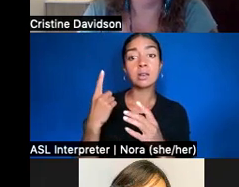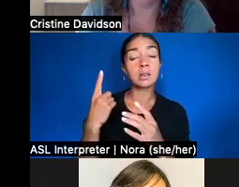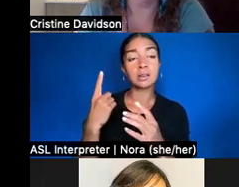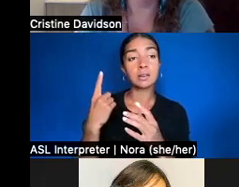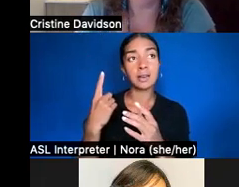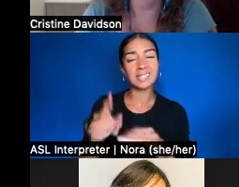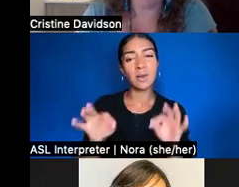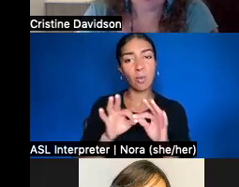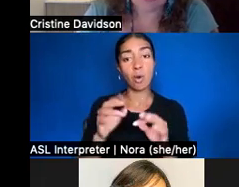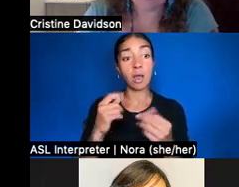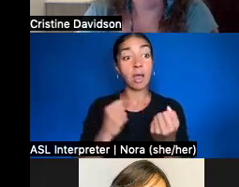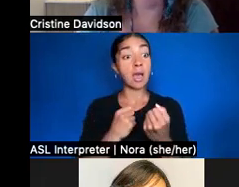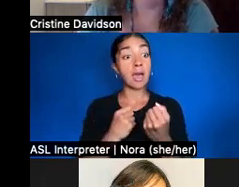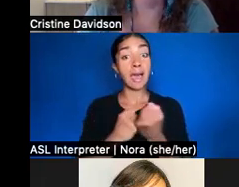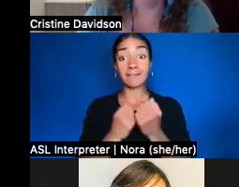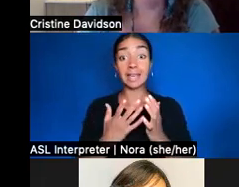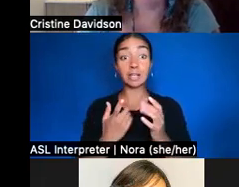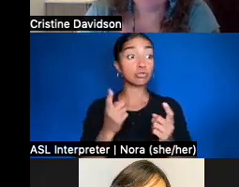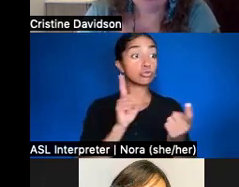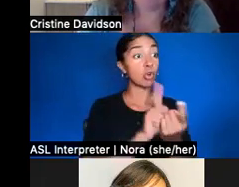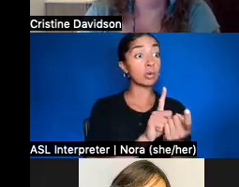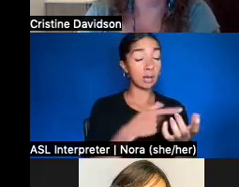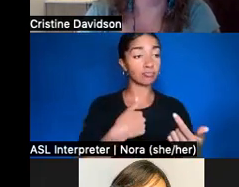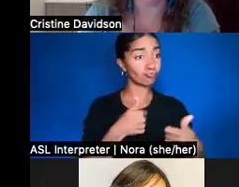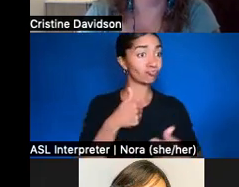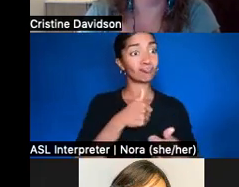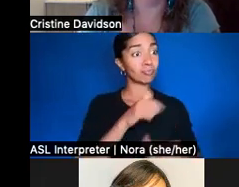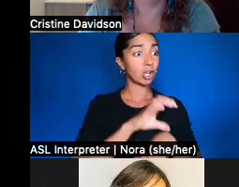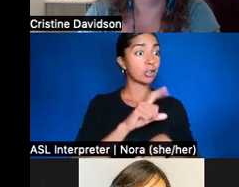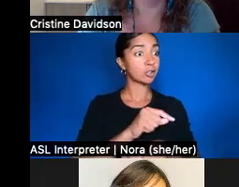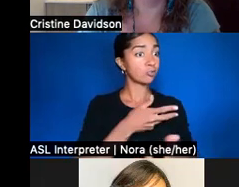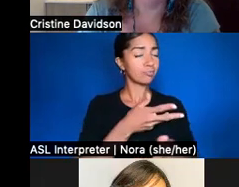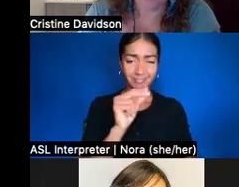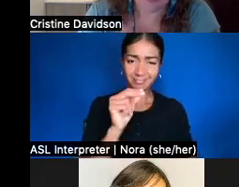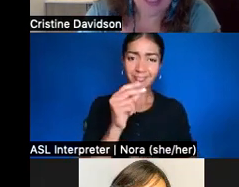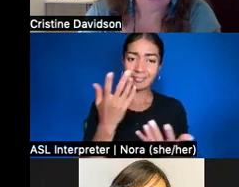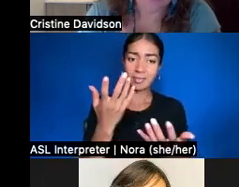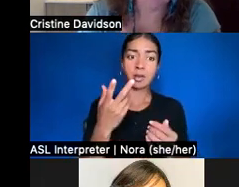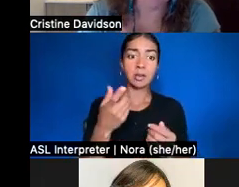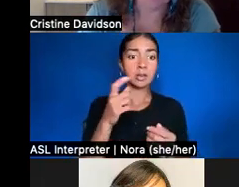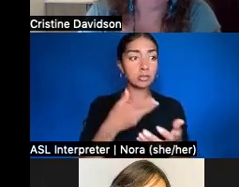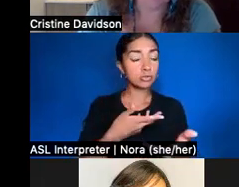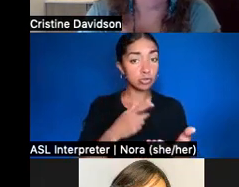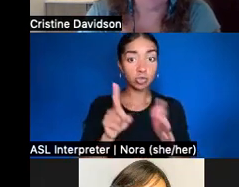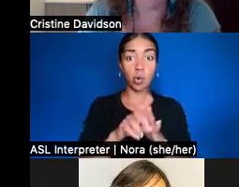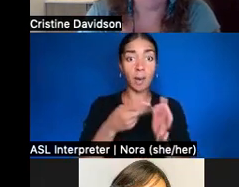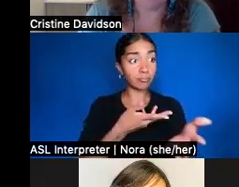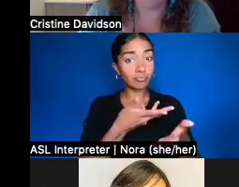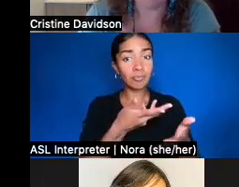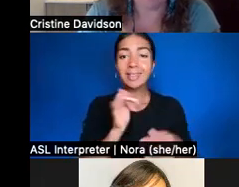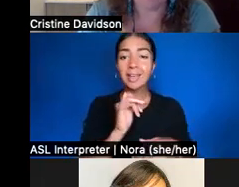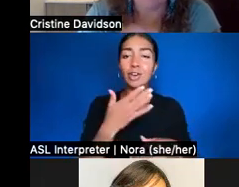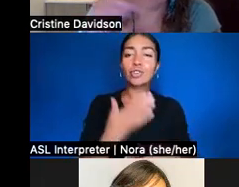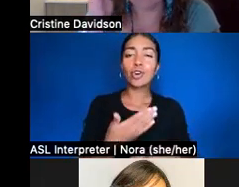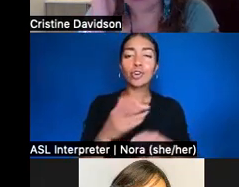right? You show up as a good relative and prove that being a good relative, you're gonna be a good